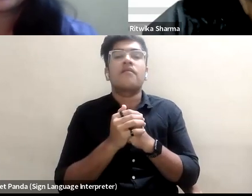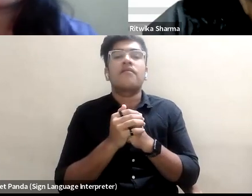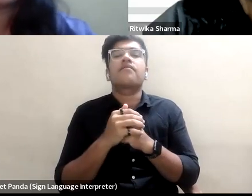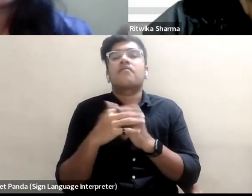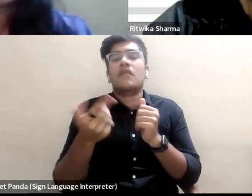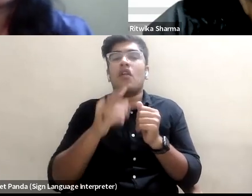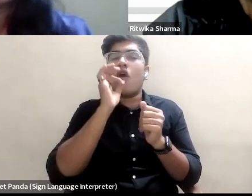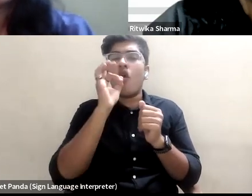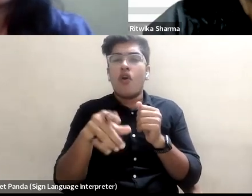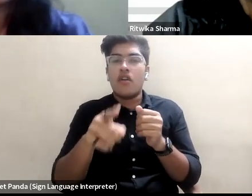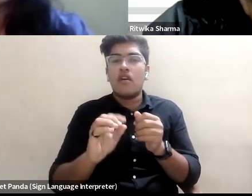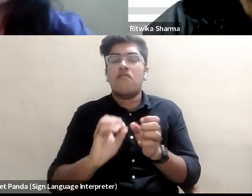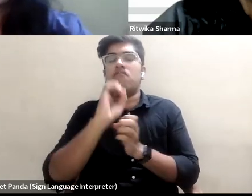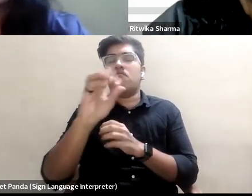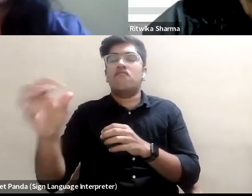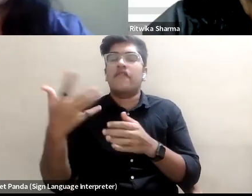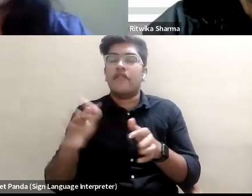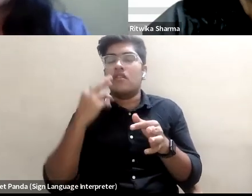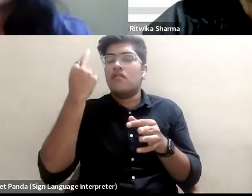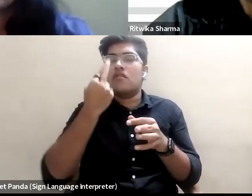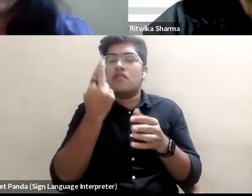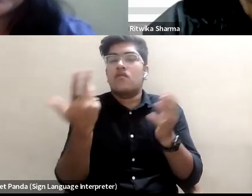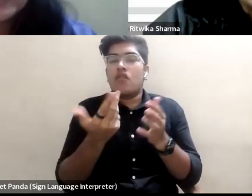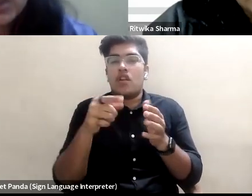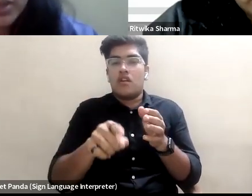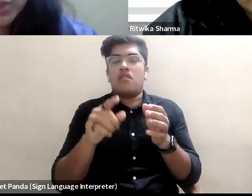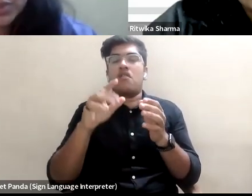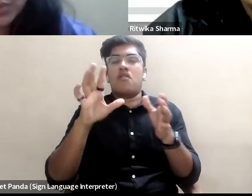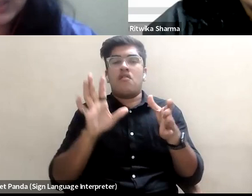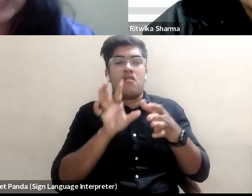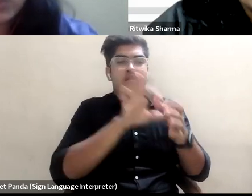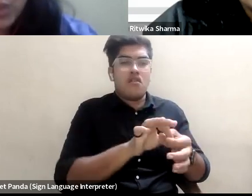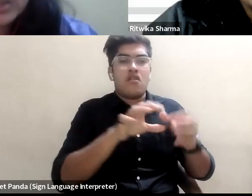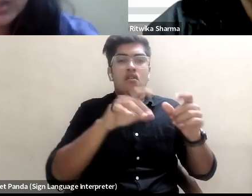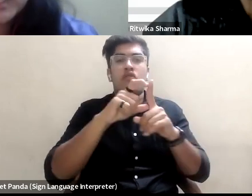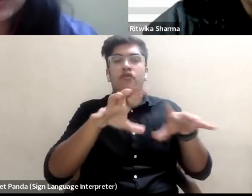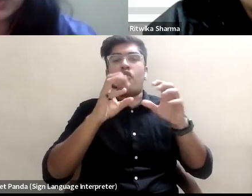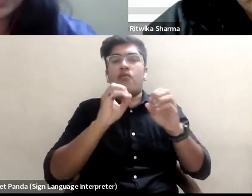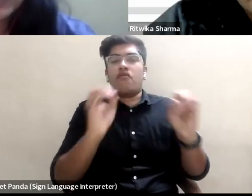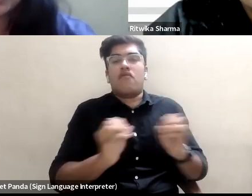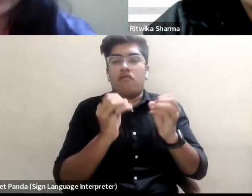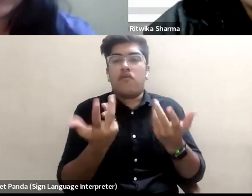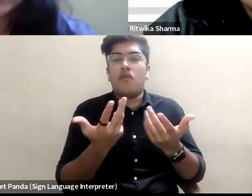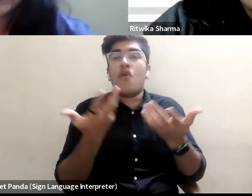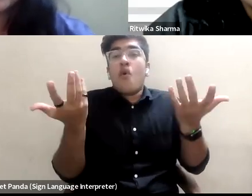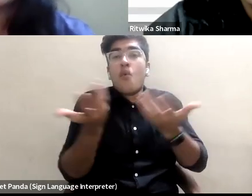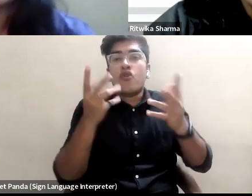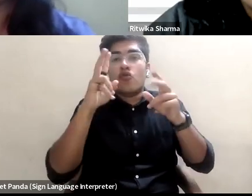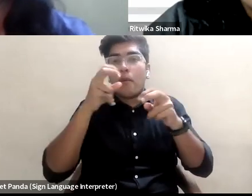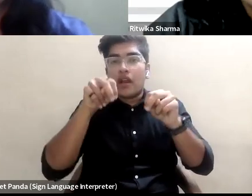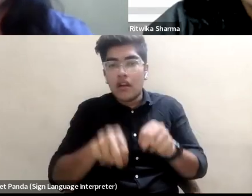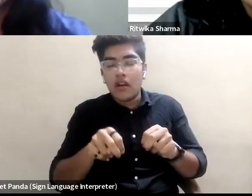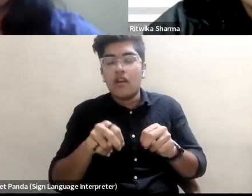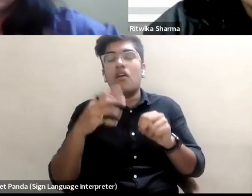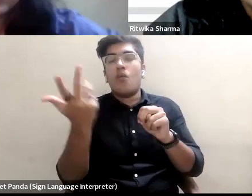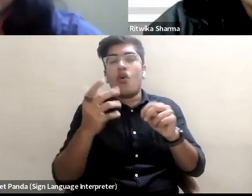have been passed in a way saying there is no linked document produced. Which linked document do you want, and what documents do you need to be linked? There's